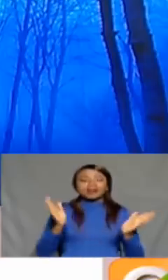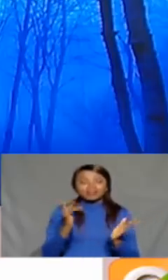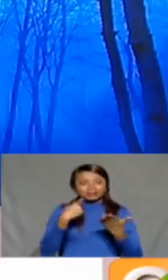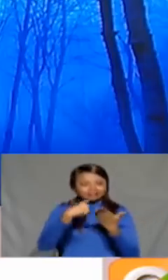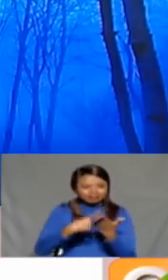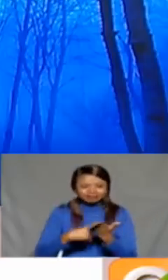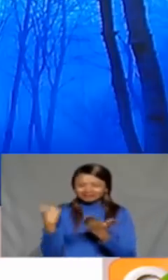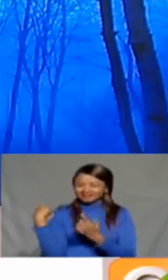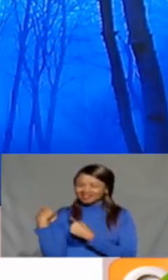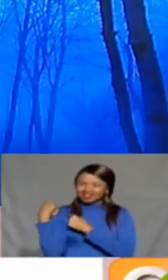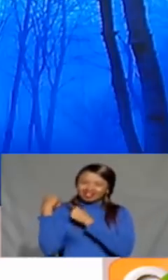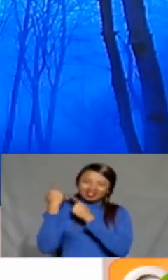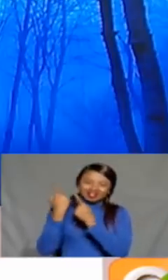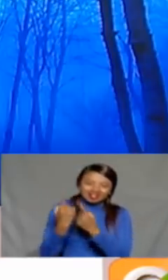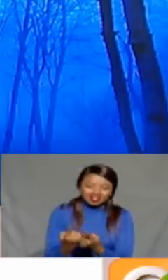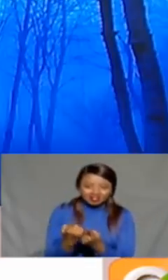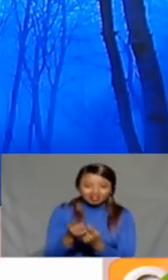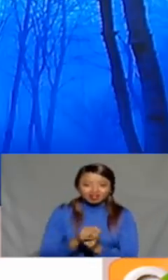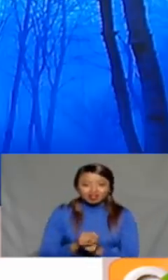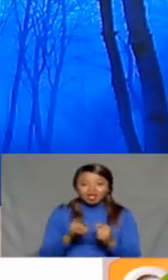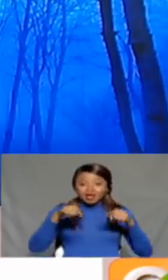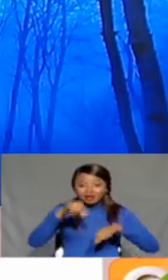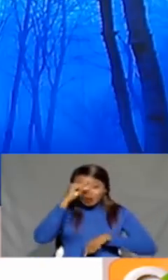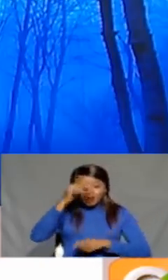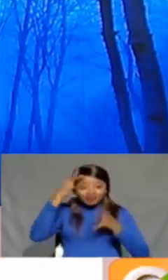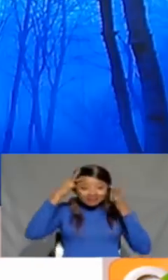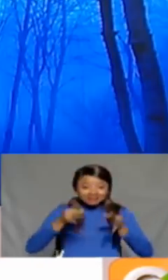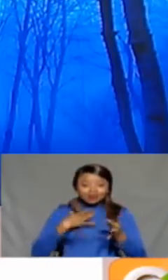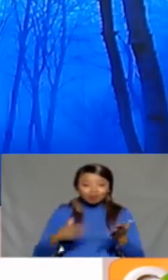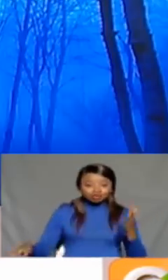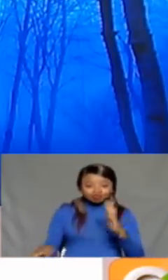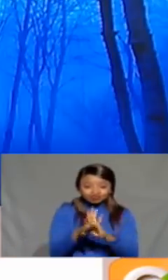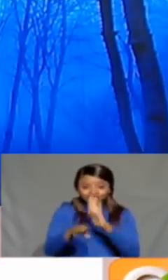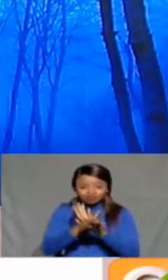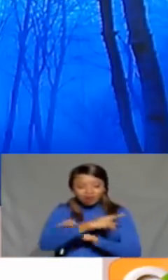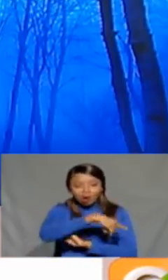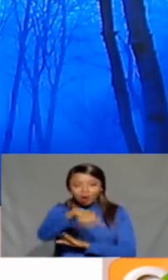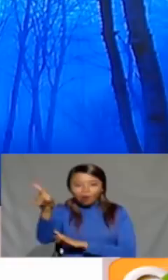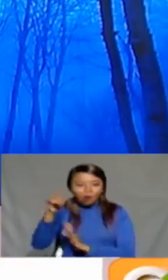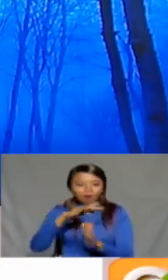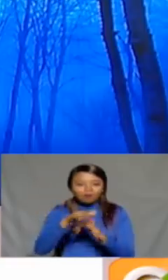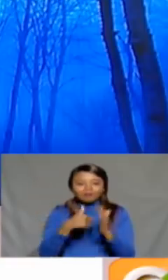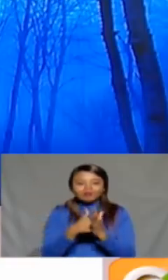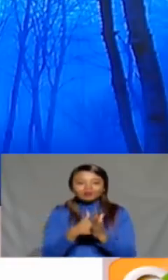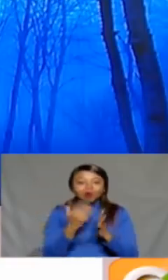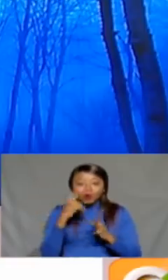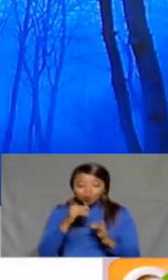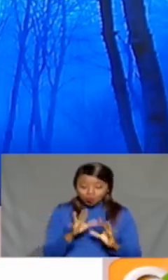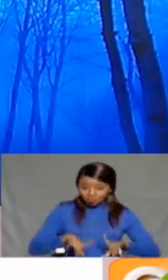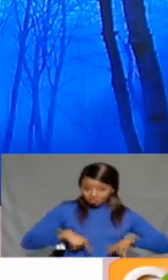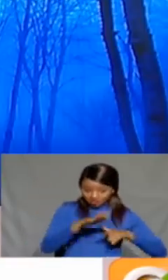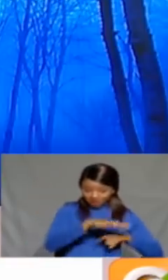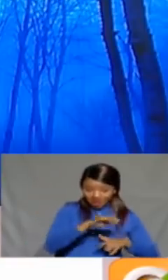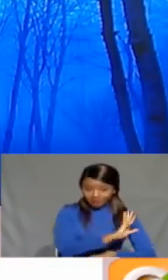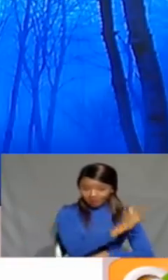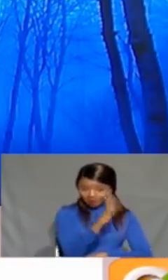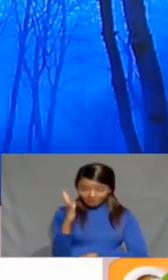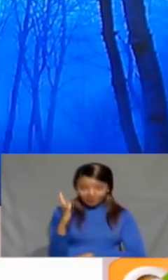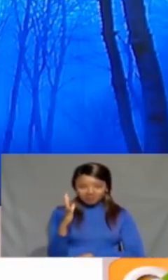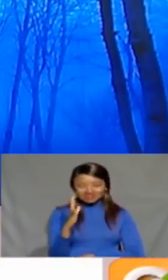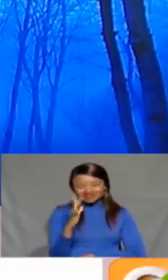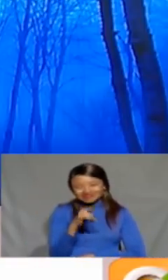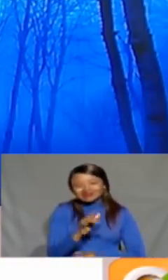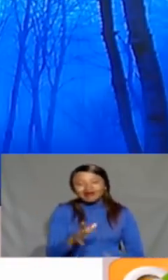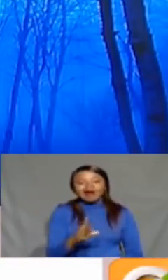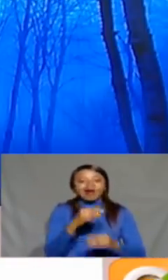two decades now, and the move by the government to evict the illegal settlers has added to the controversy. Now, a battle